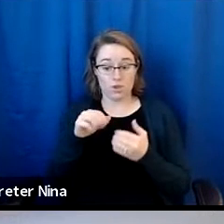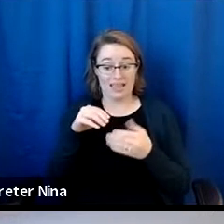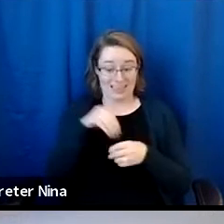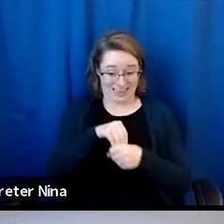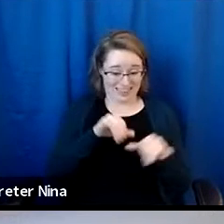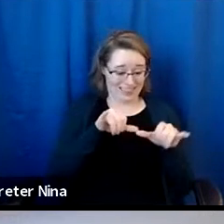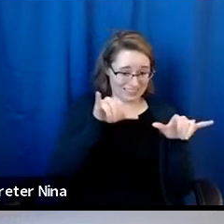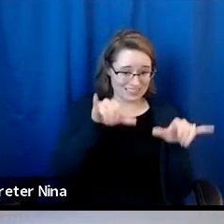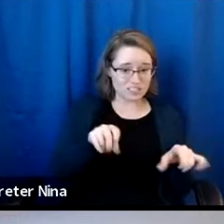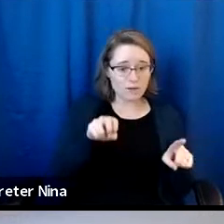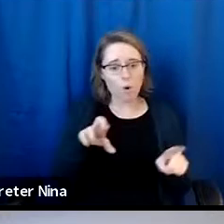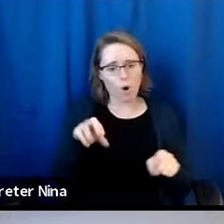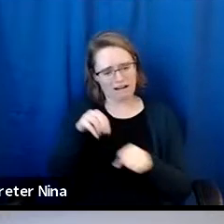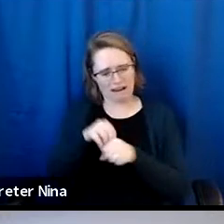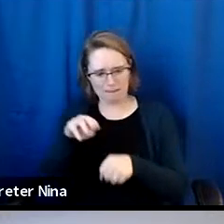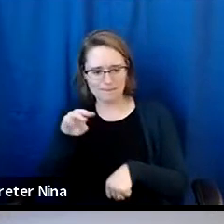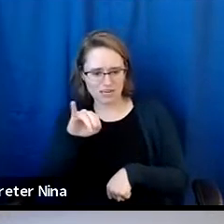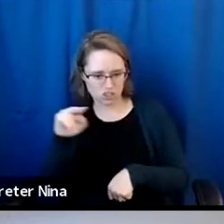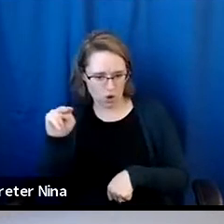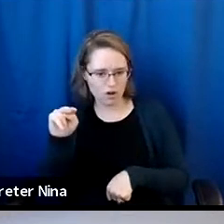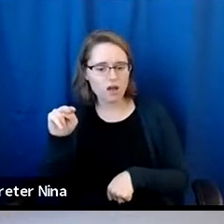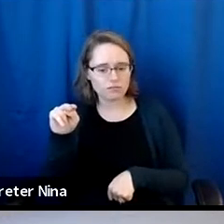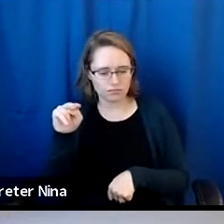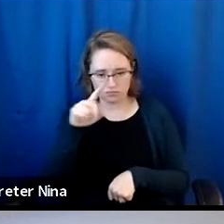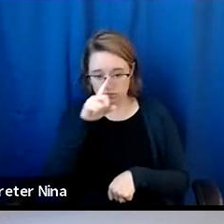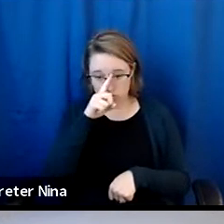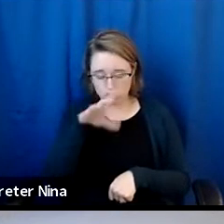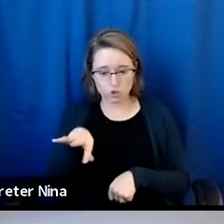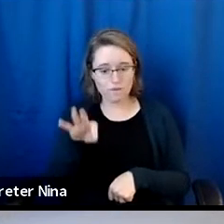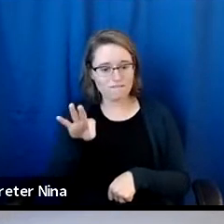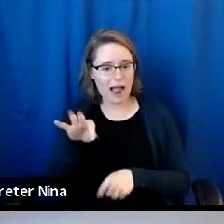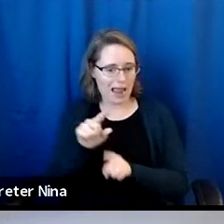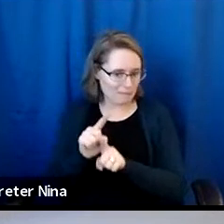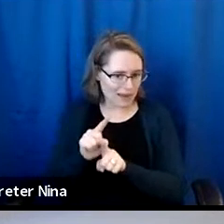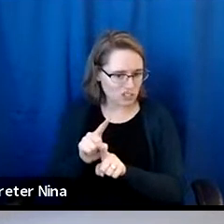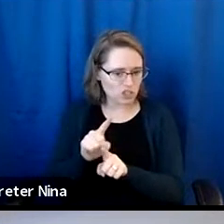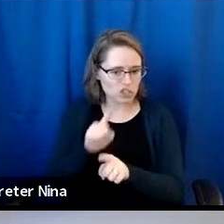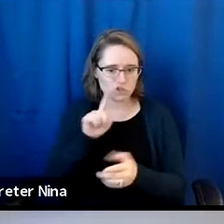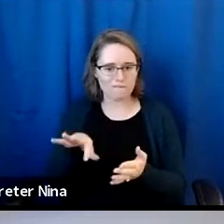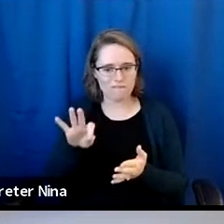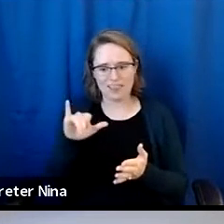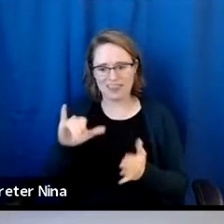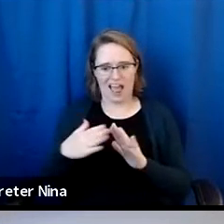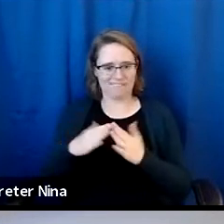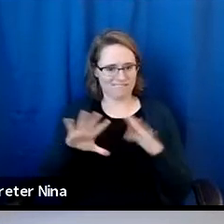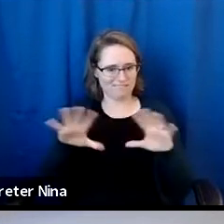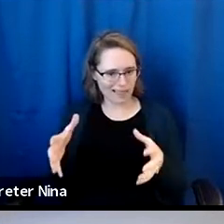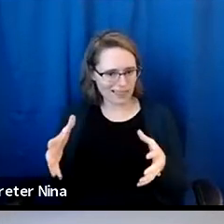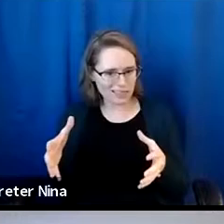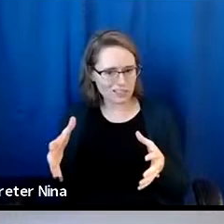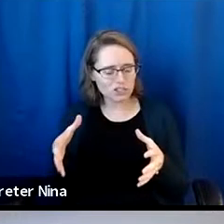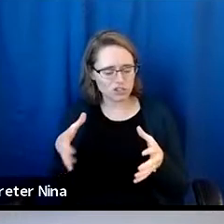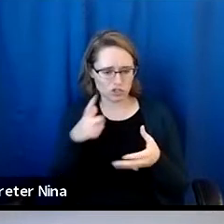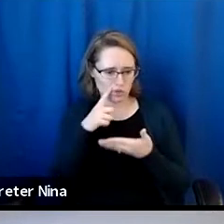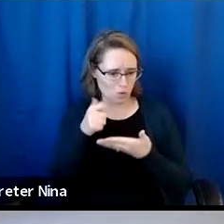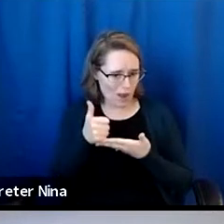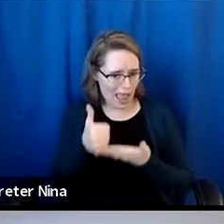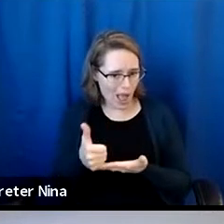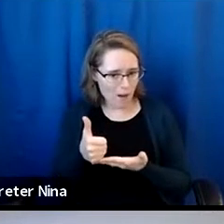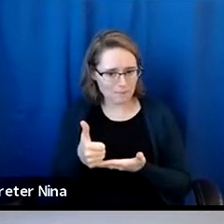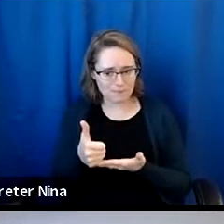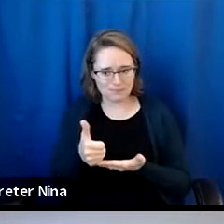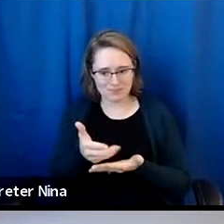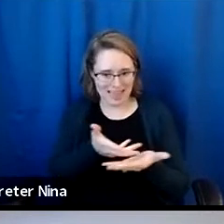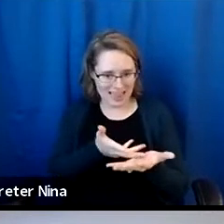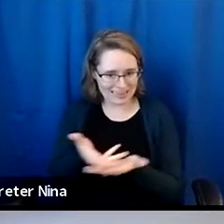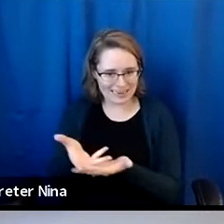or elsewhere in Minnesota, to find those mentors, to find that village, to help engage you